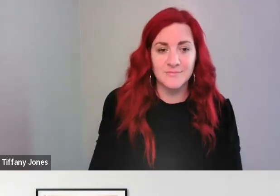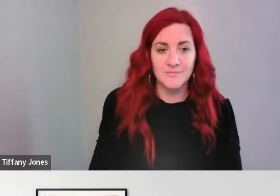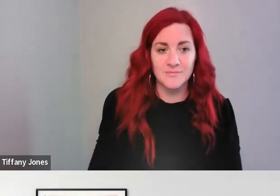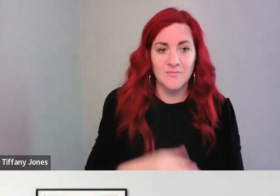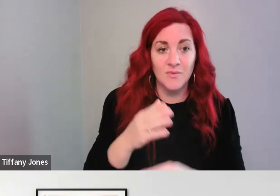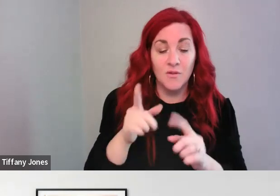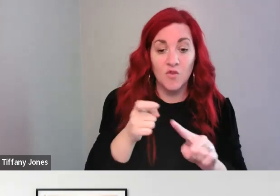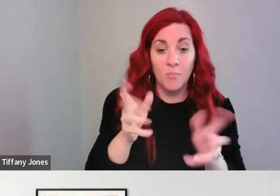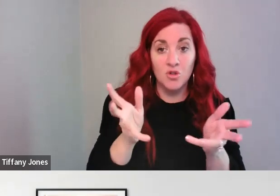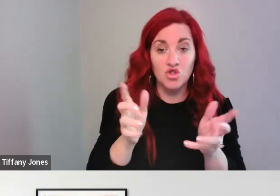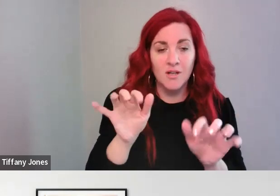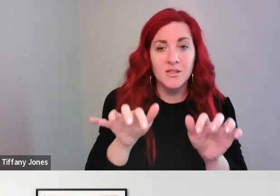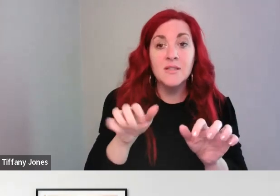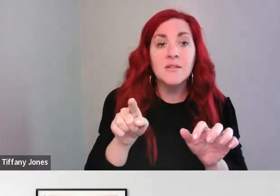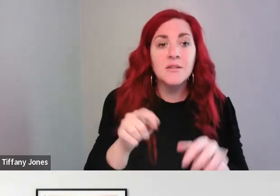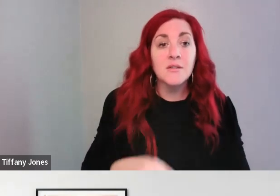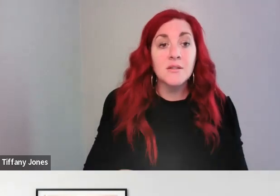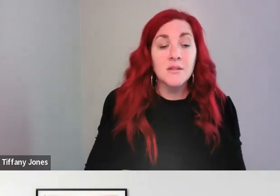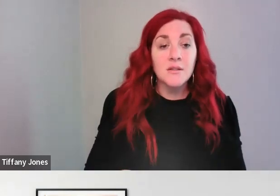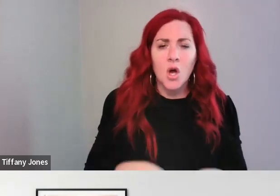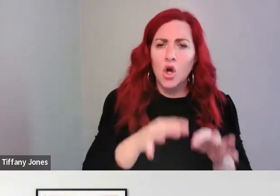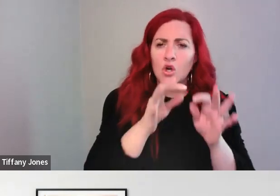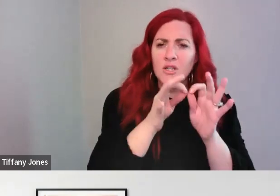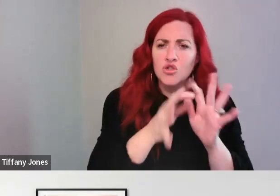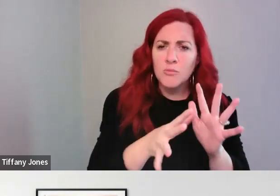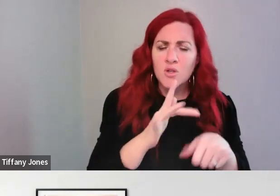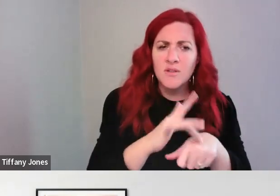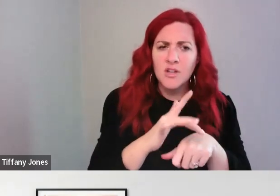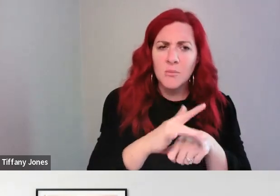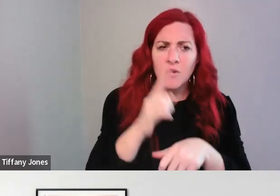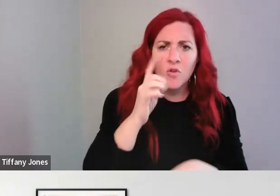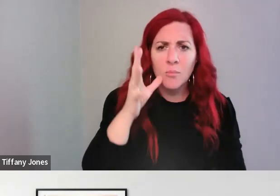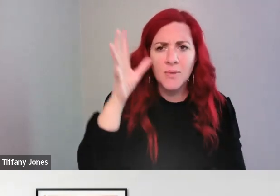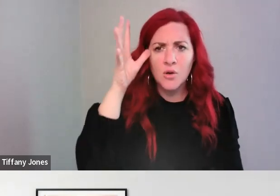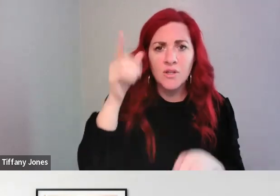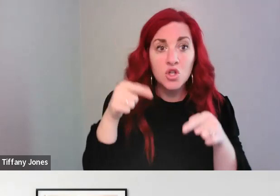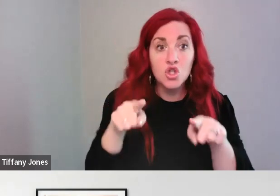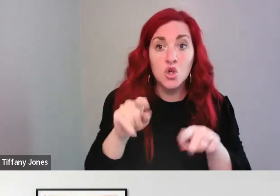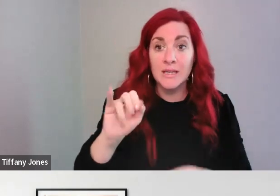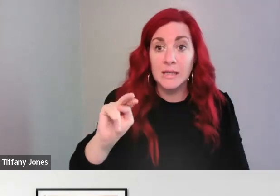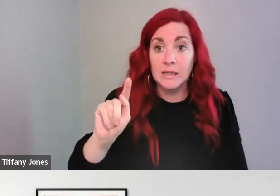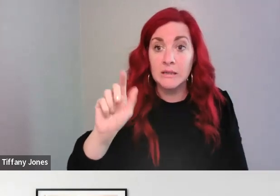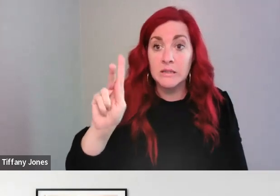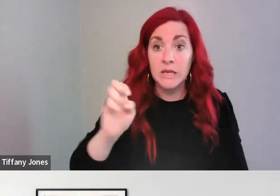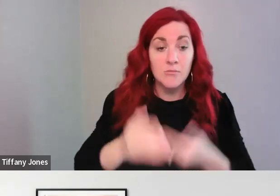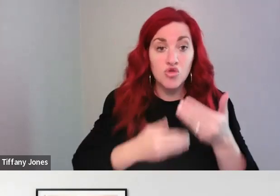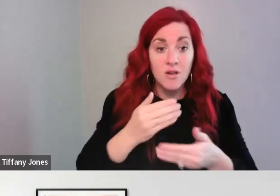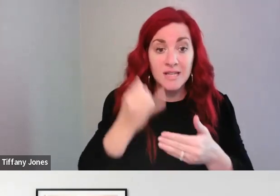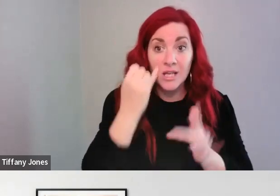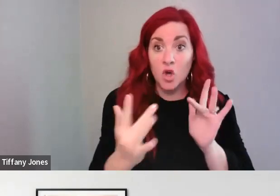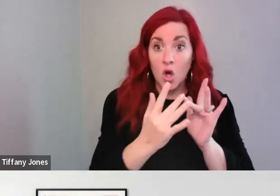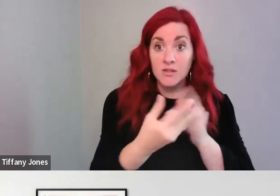came through. Are interpreters available for parents during the intake process if they were to contact